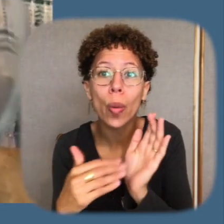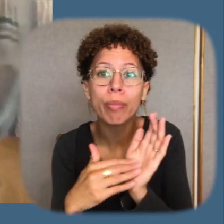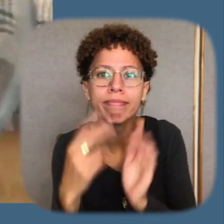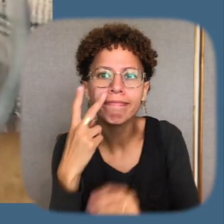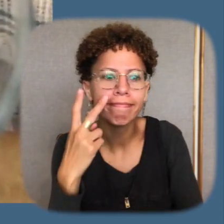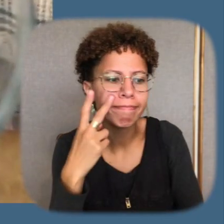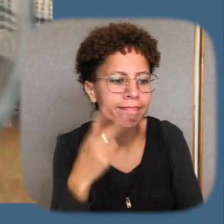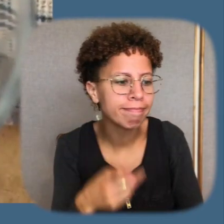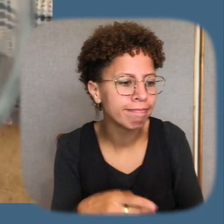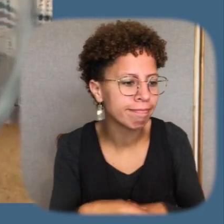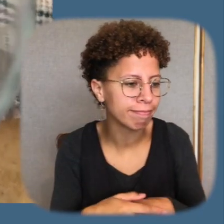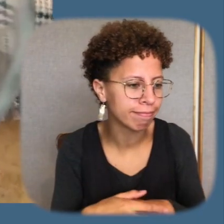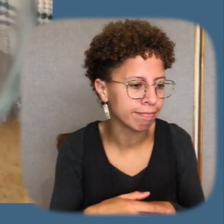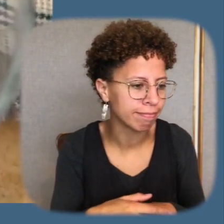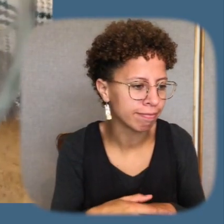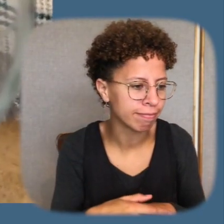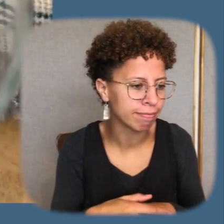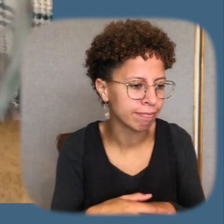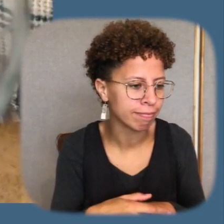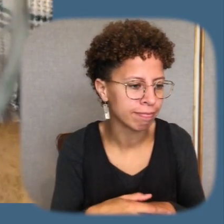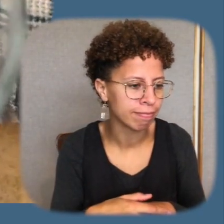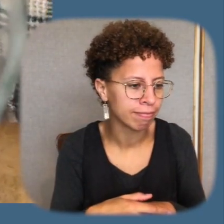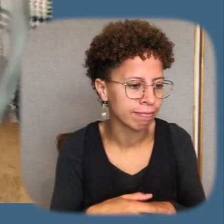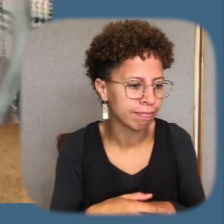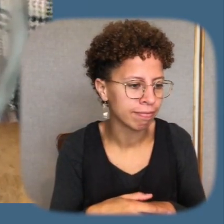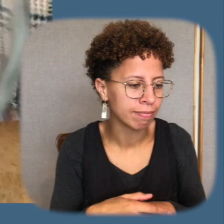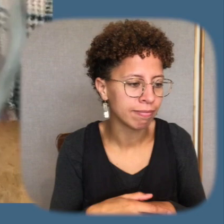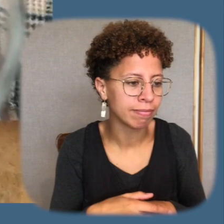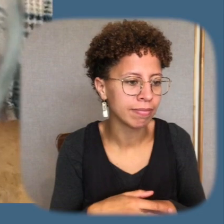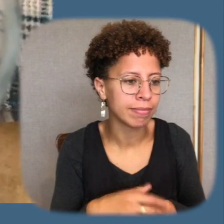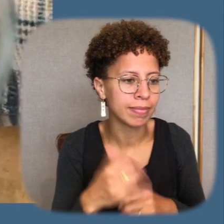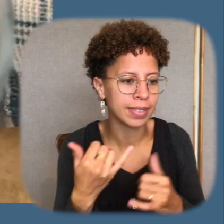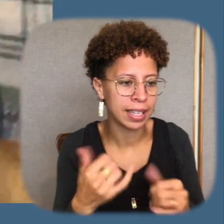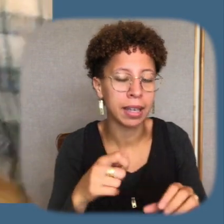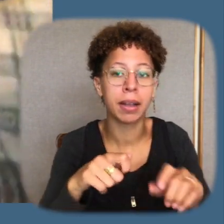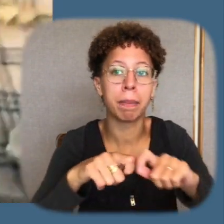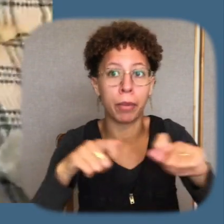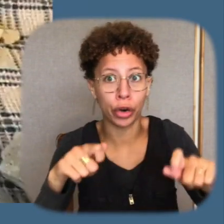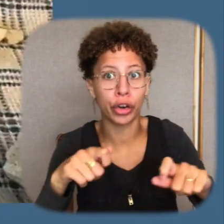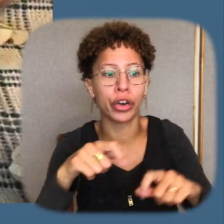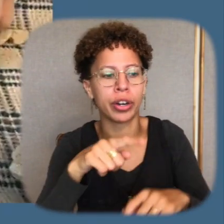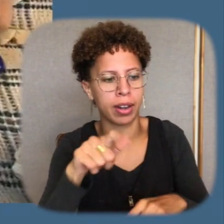dish detergent? Oh, can I get it out? You can use the next marker.